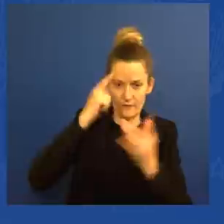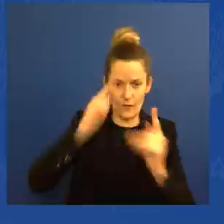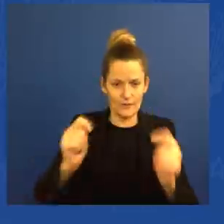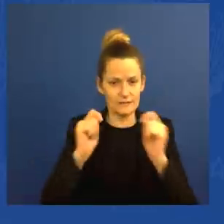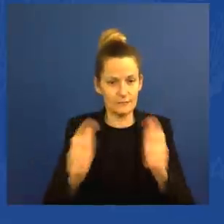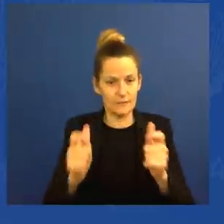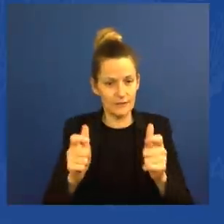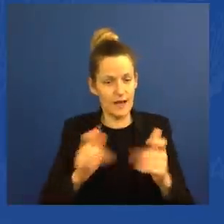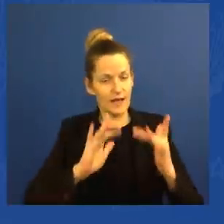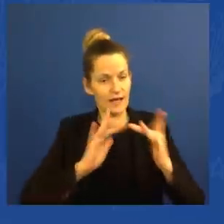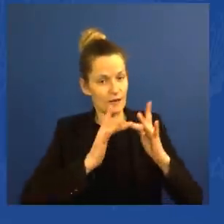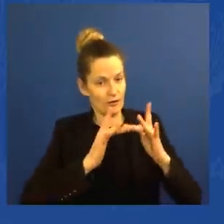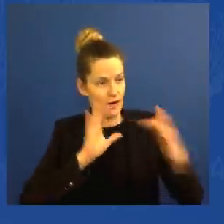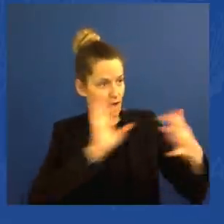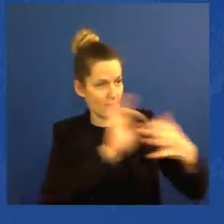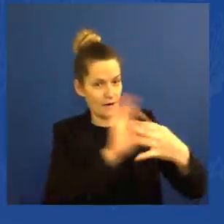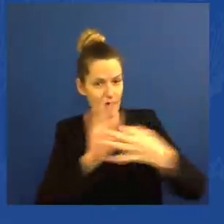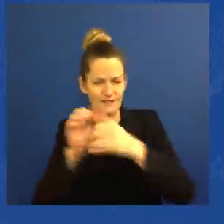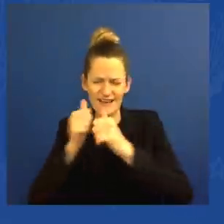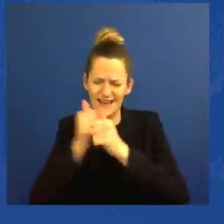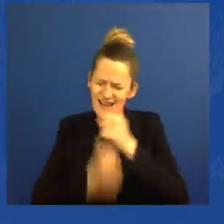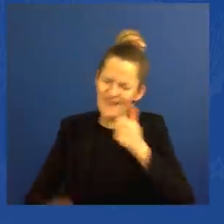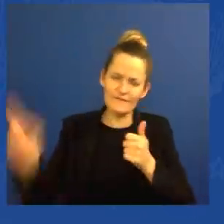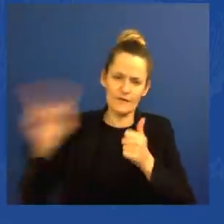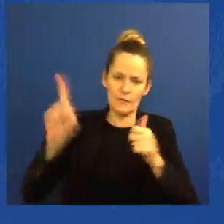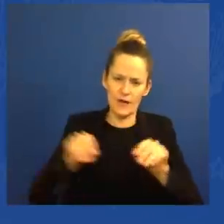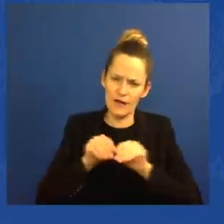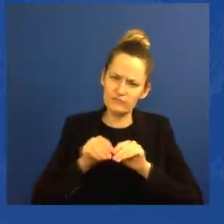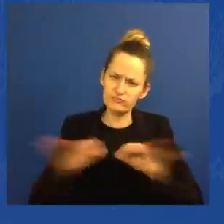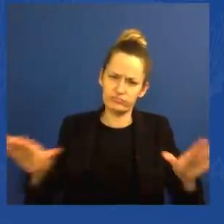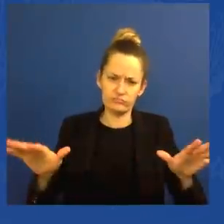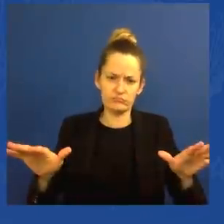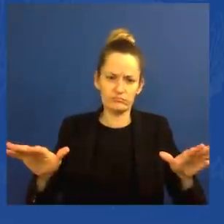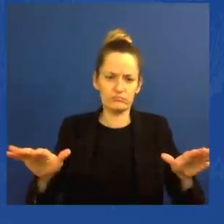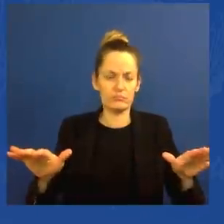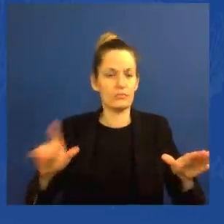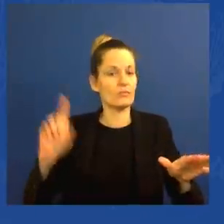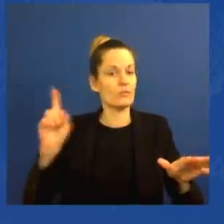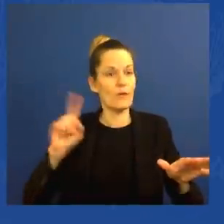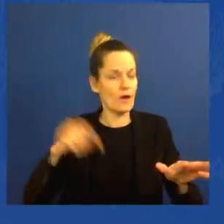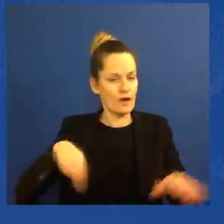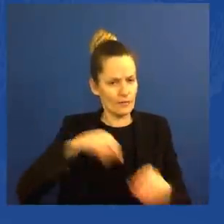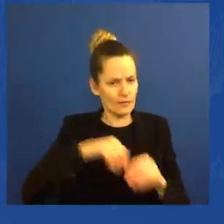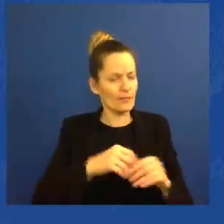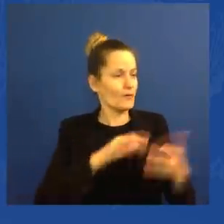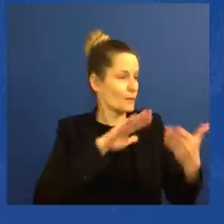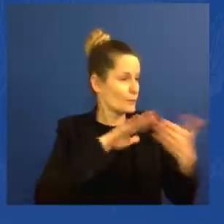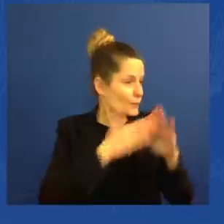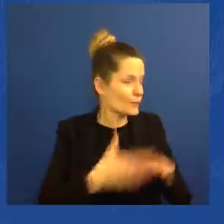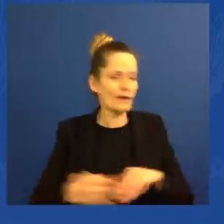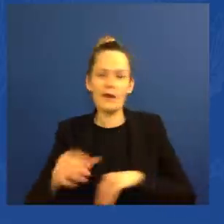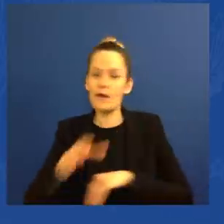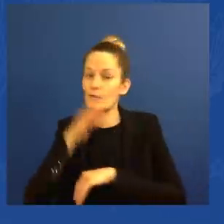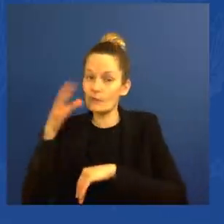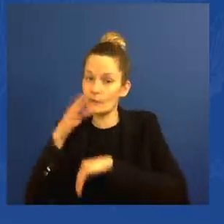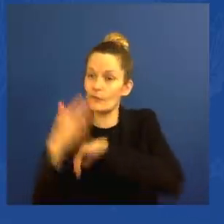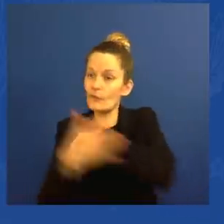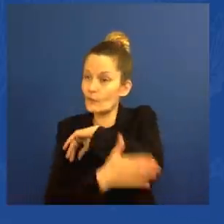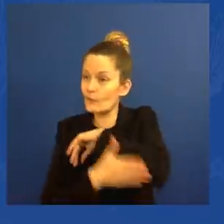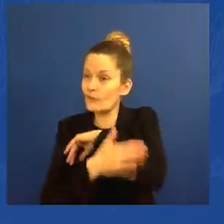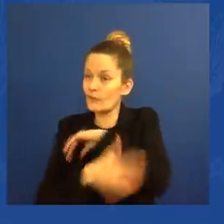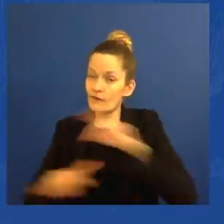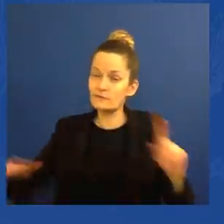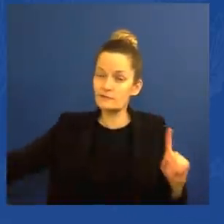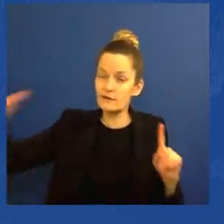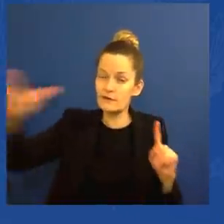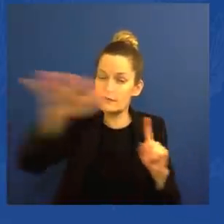rural, suburban, tribal communities. We can't be a country where a mother has to take her kid to the McDonald's parking lot to do